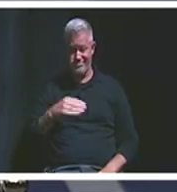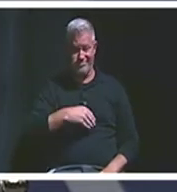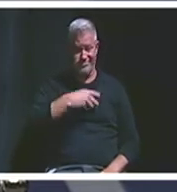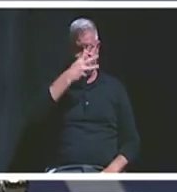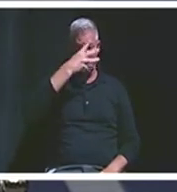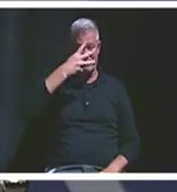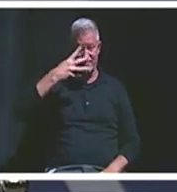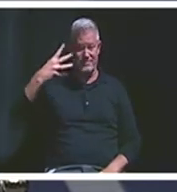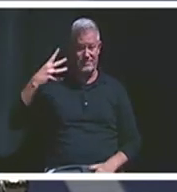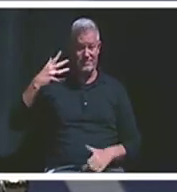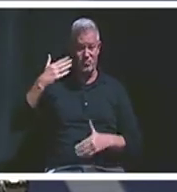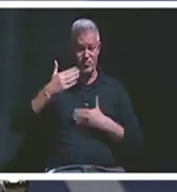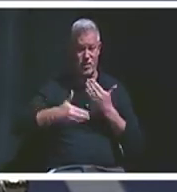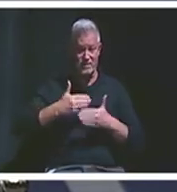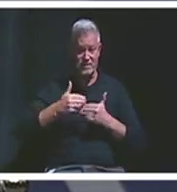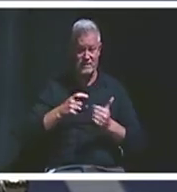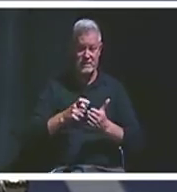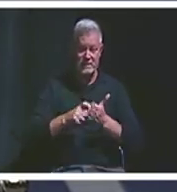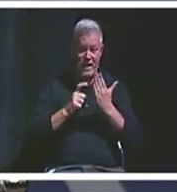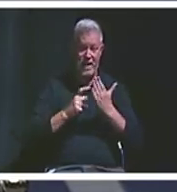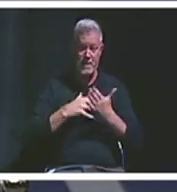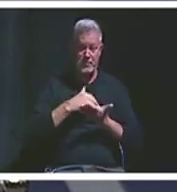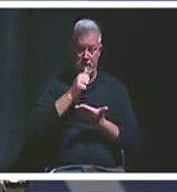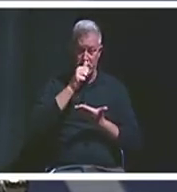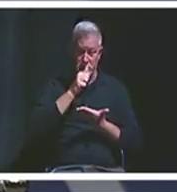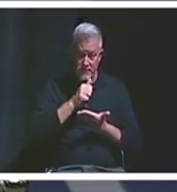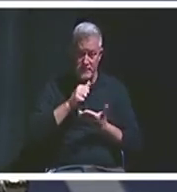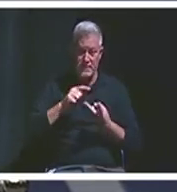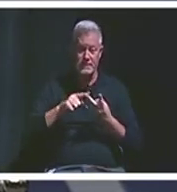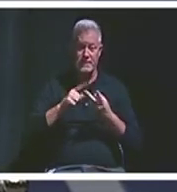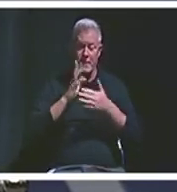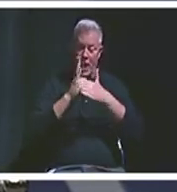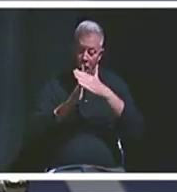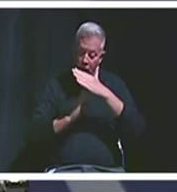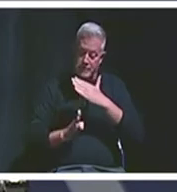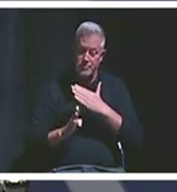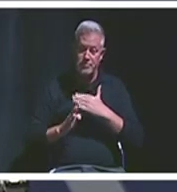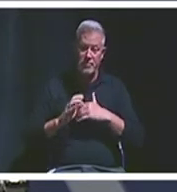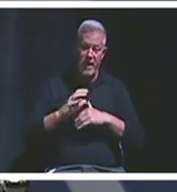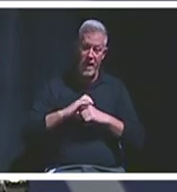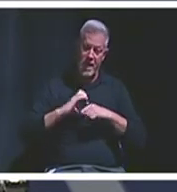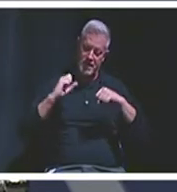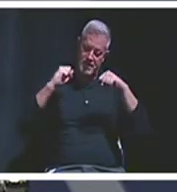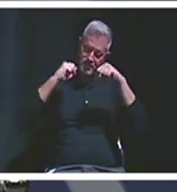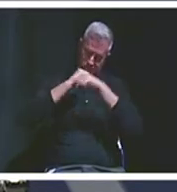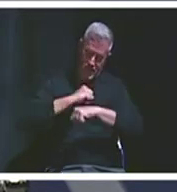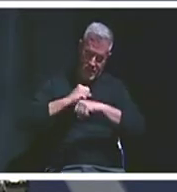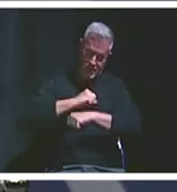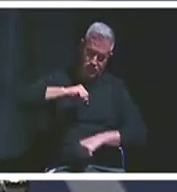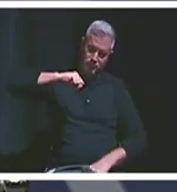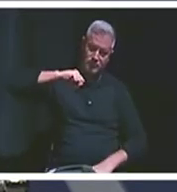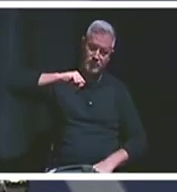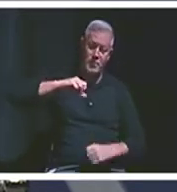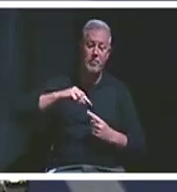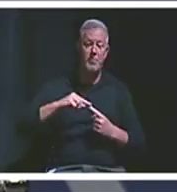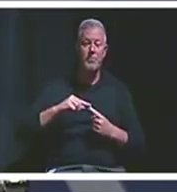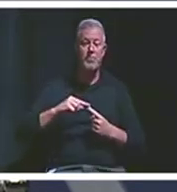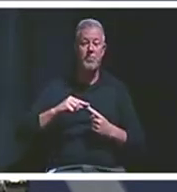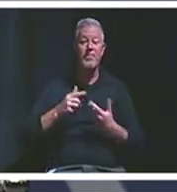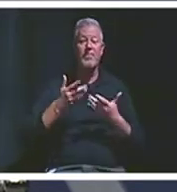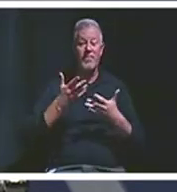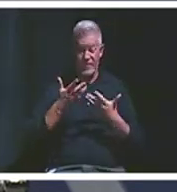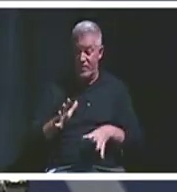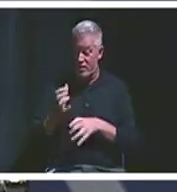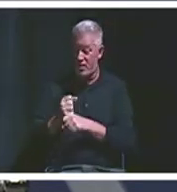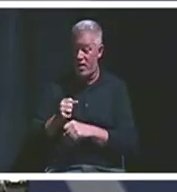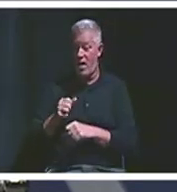process that demanded a lot of patience, humility, and resilience. After obtaining my